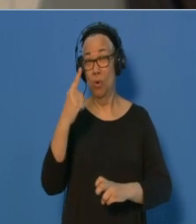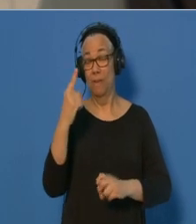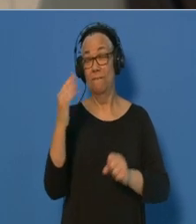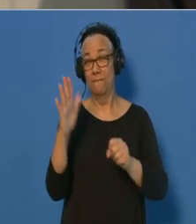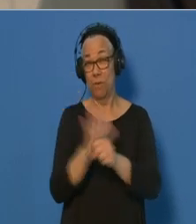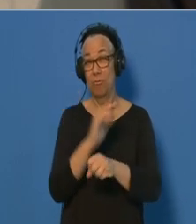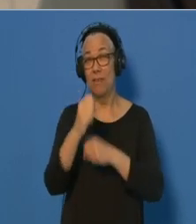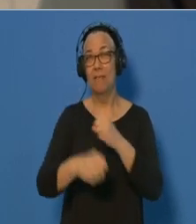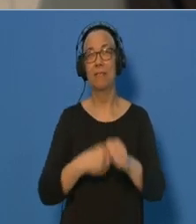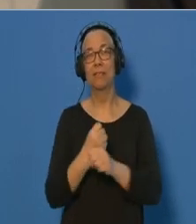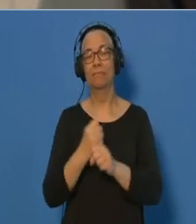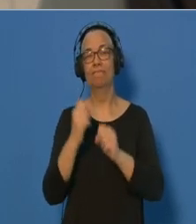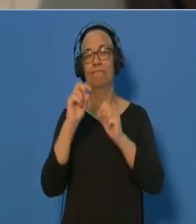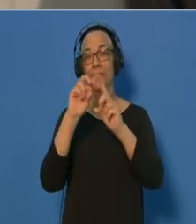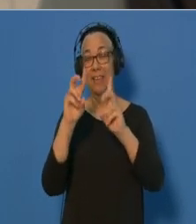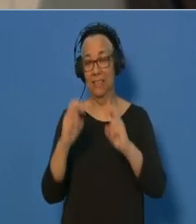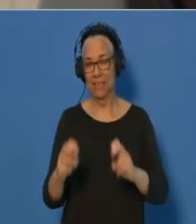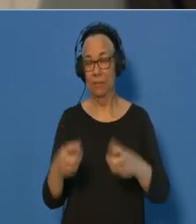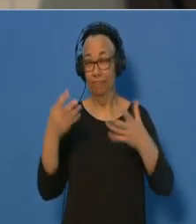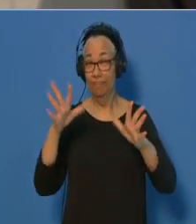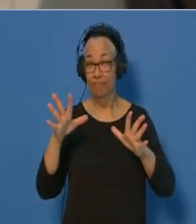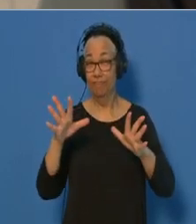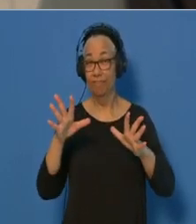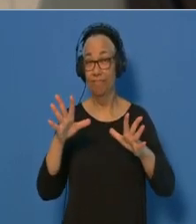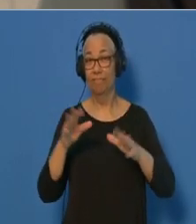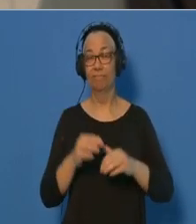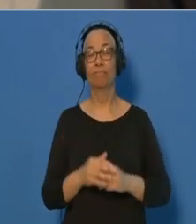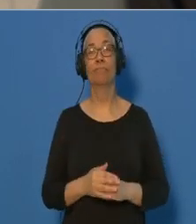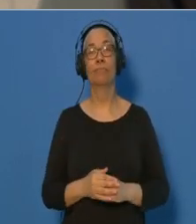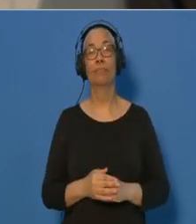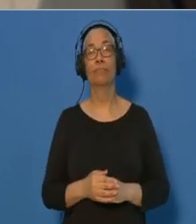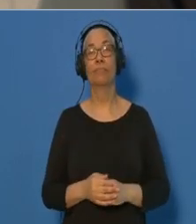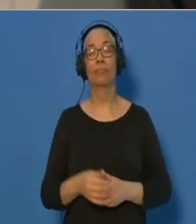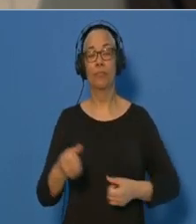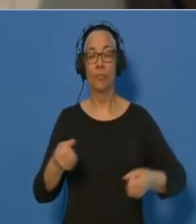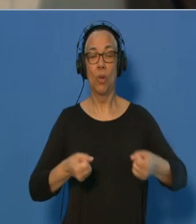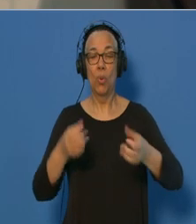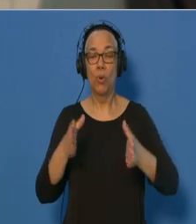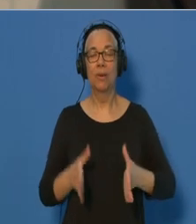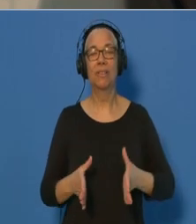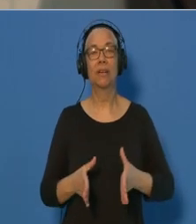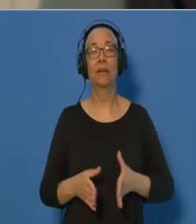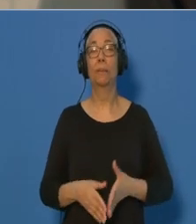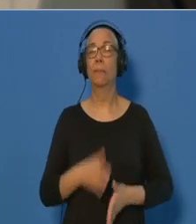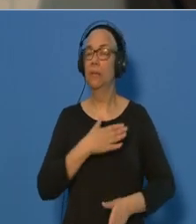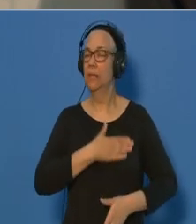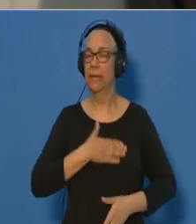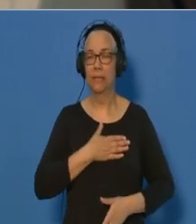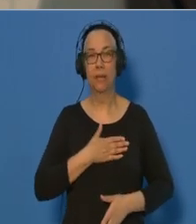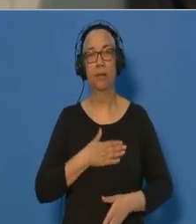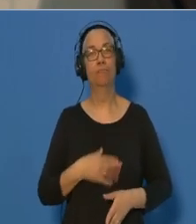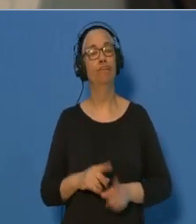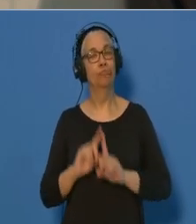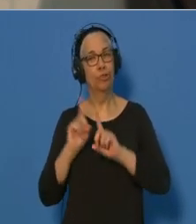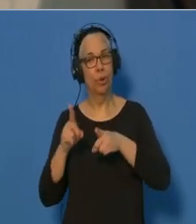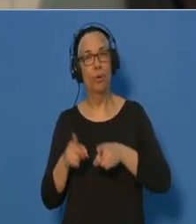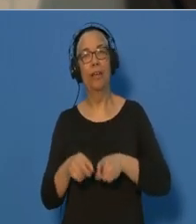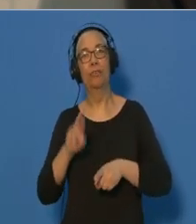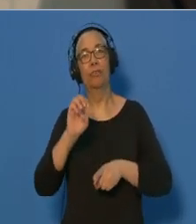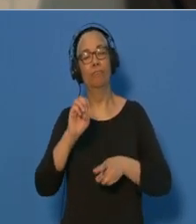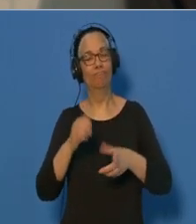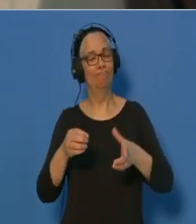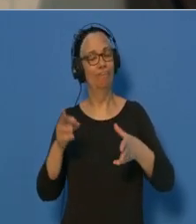examined. Therefore, vehicle owners are urged to renew their insurance and go online to relicense their